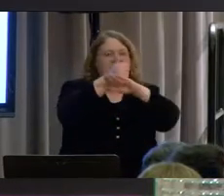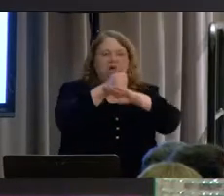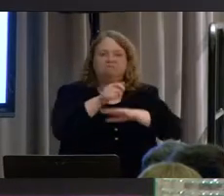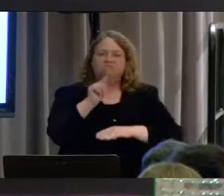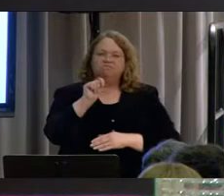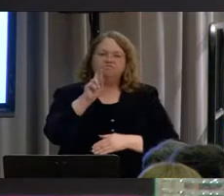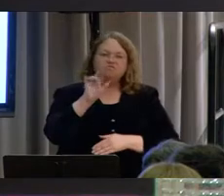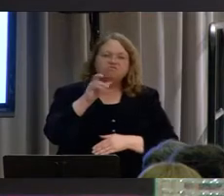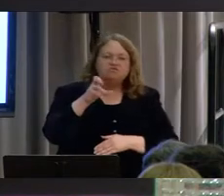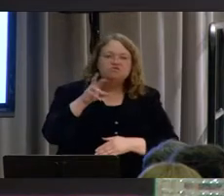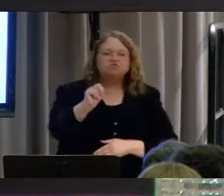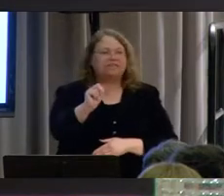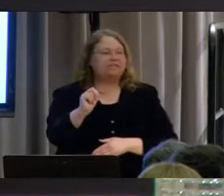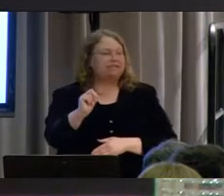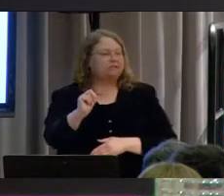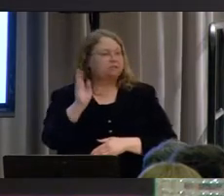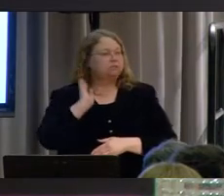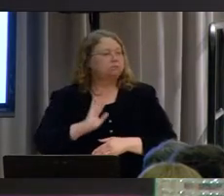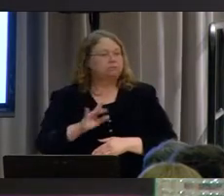time, right?